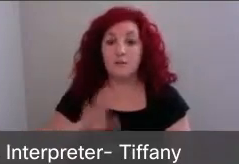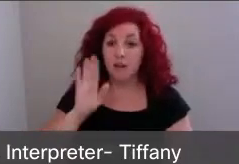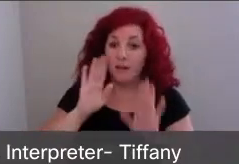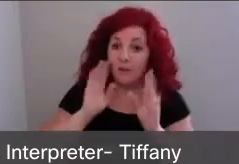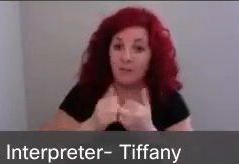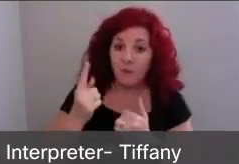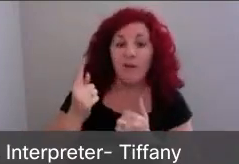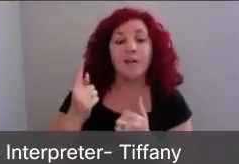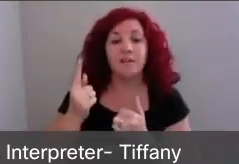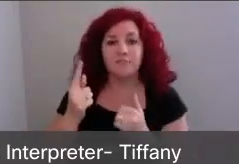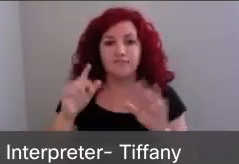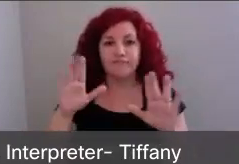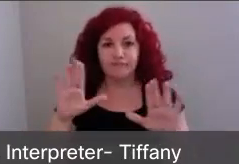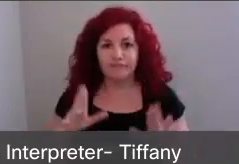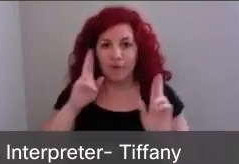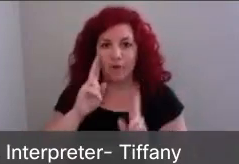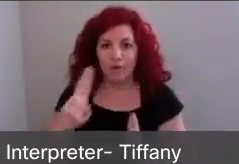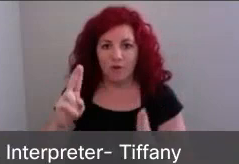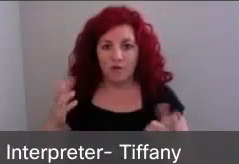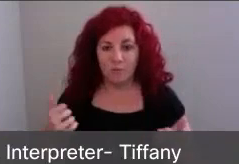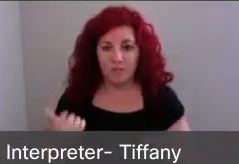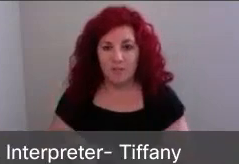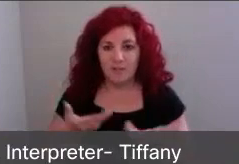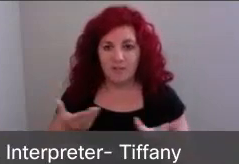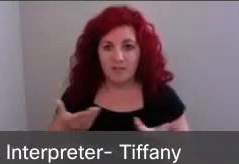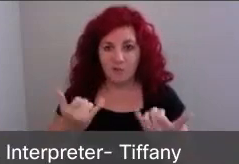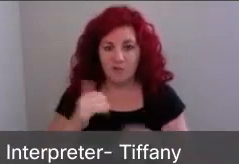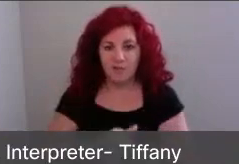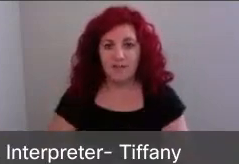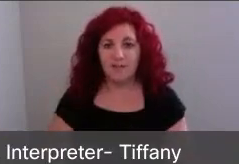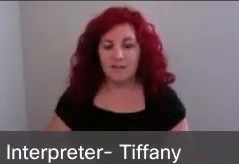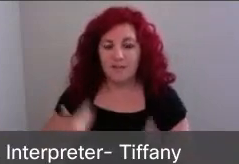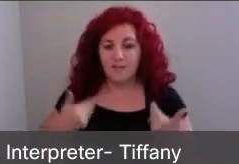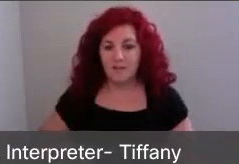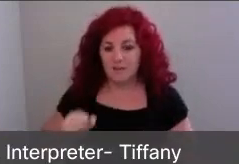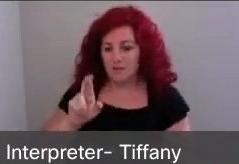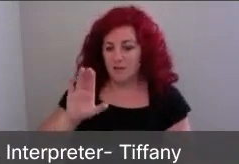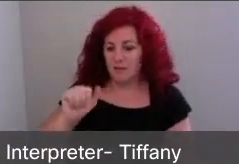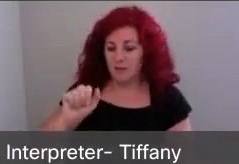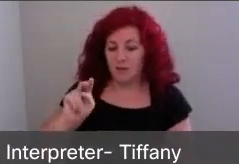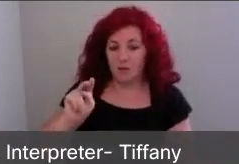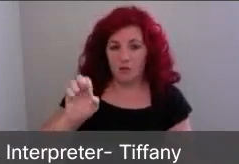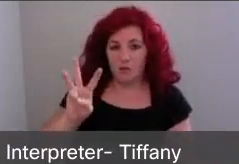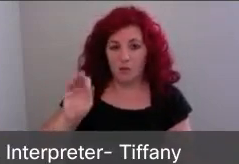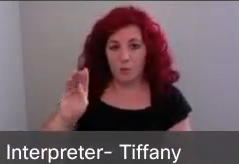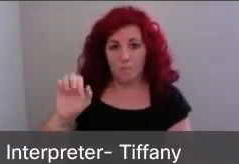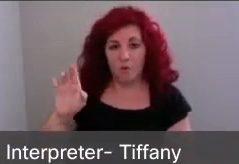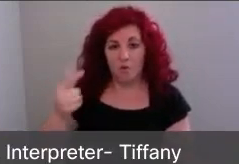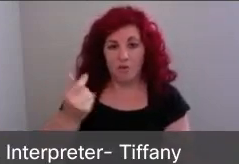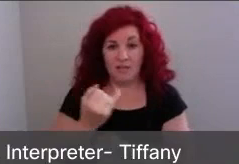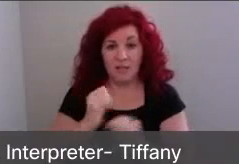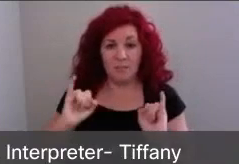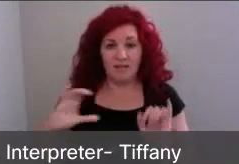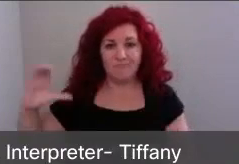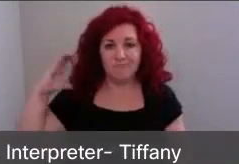is an incredible honor to be with you here tonight. My name is Erica Newberg. I am the independent chair